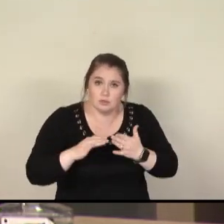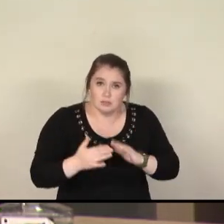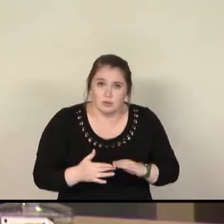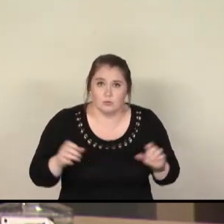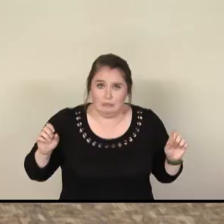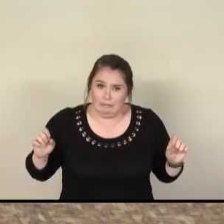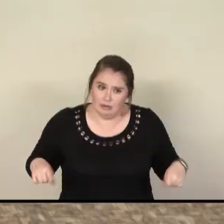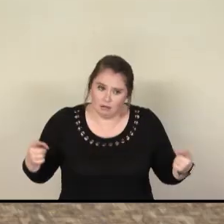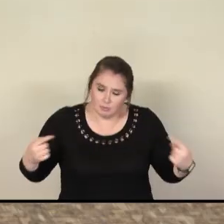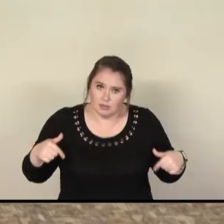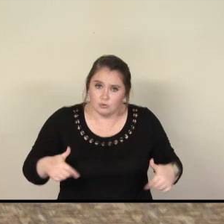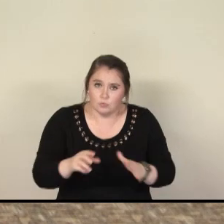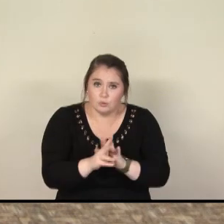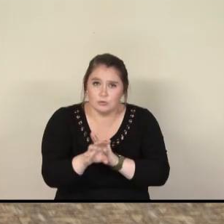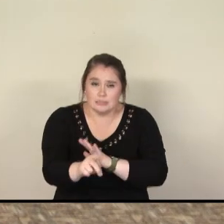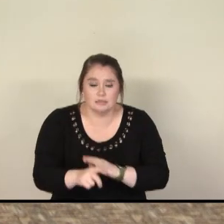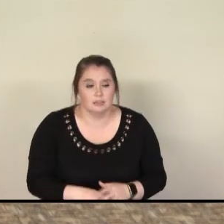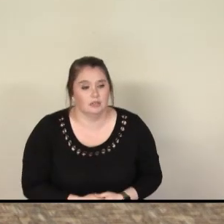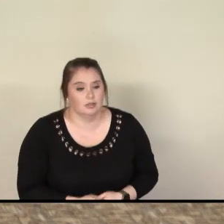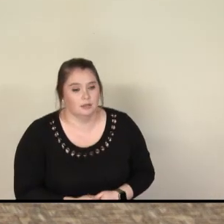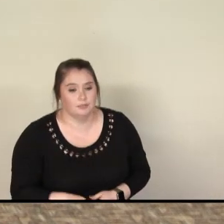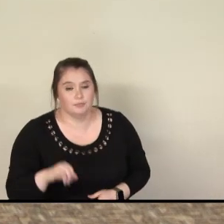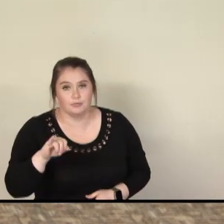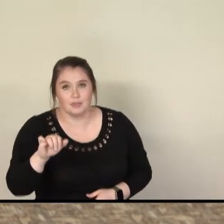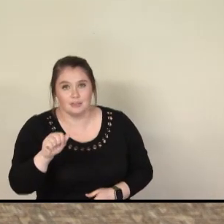Ms. Izetti.